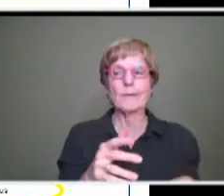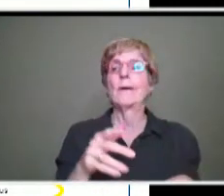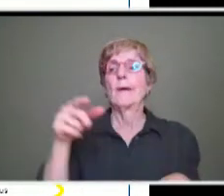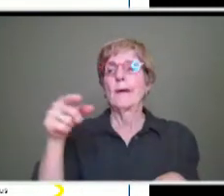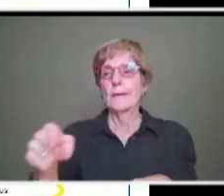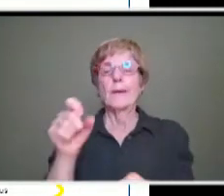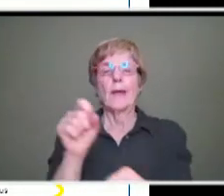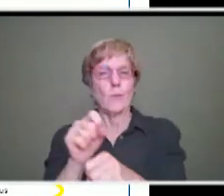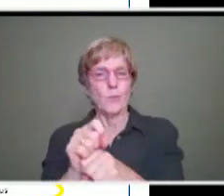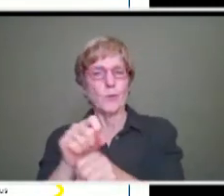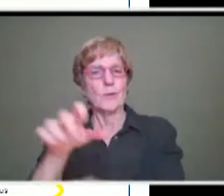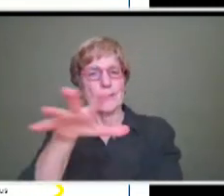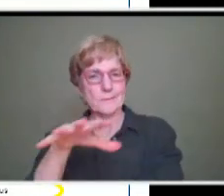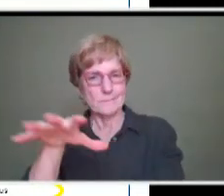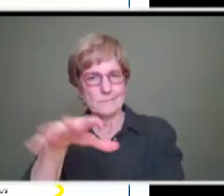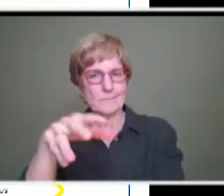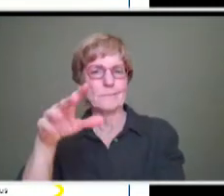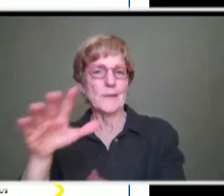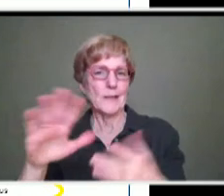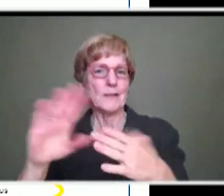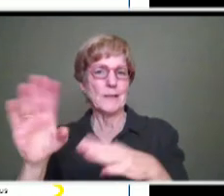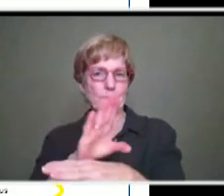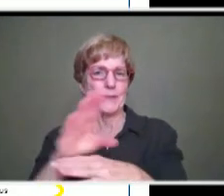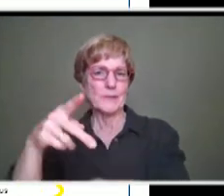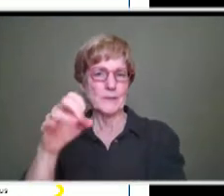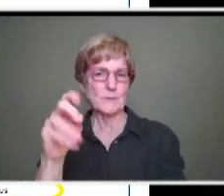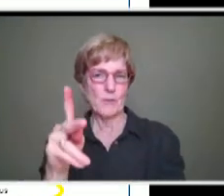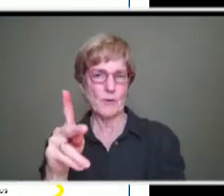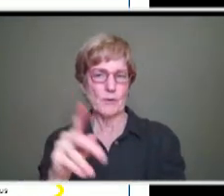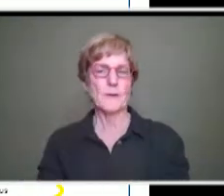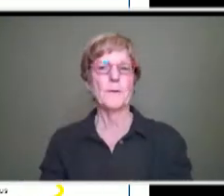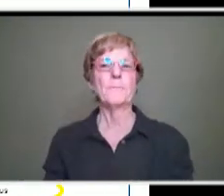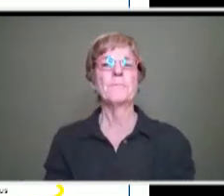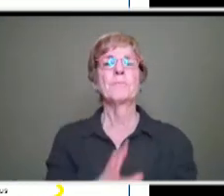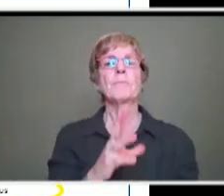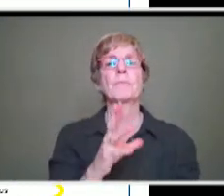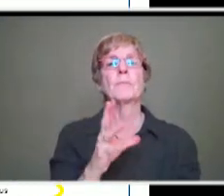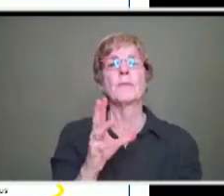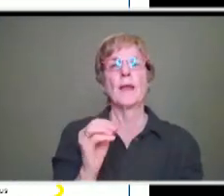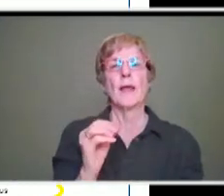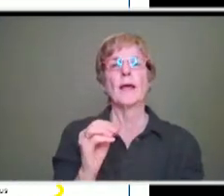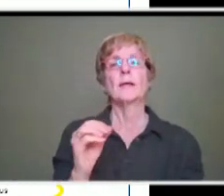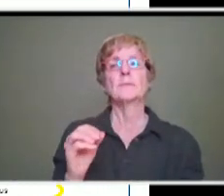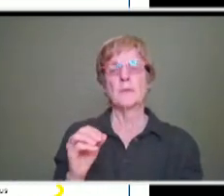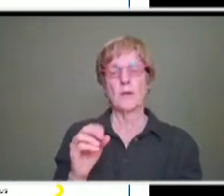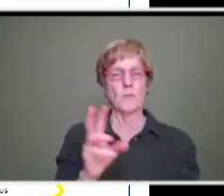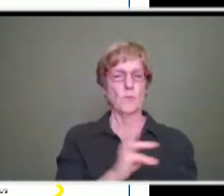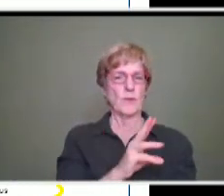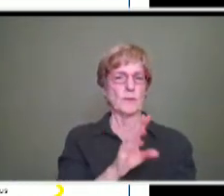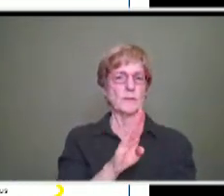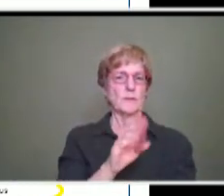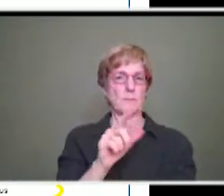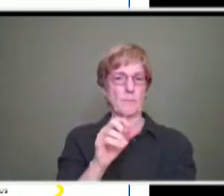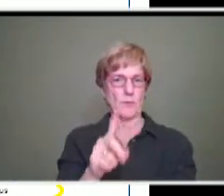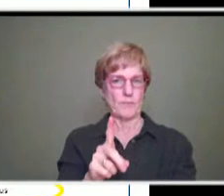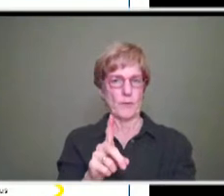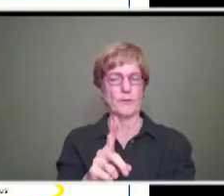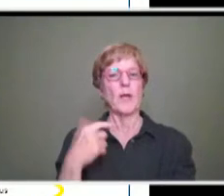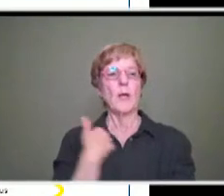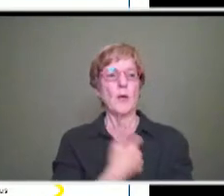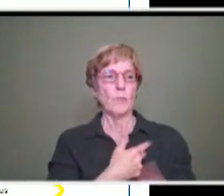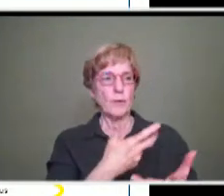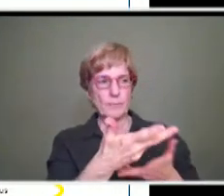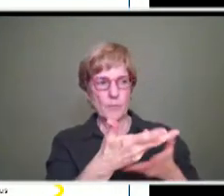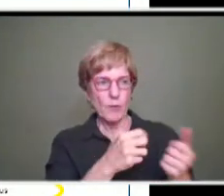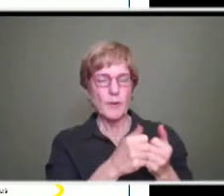so and also to support the growing residential uses on West Boulevard we have been working with the West Bowl of our neighborhood